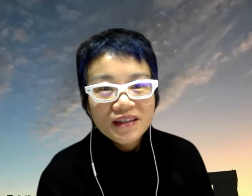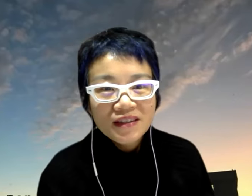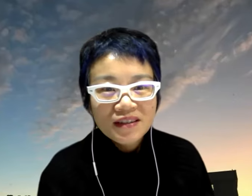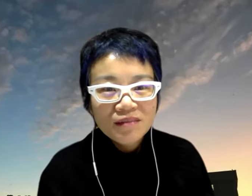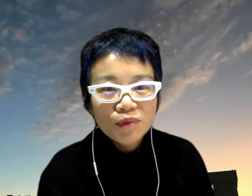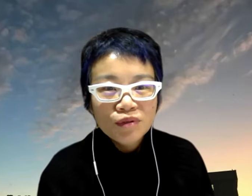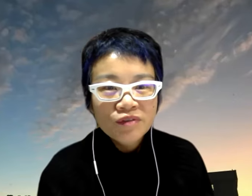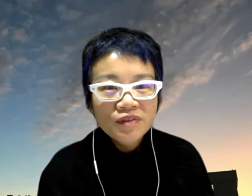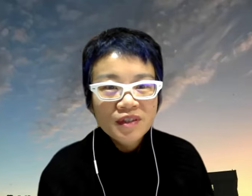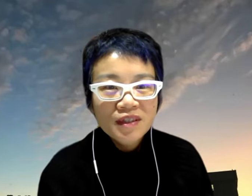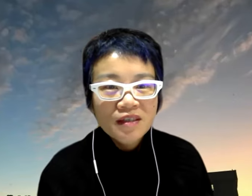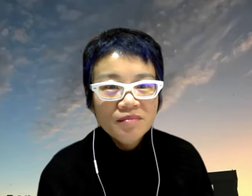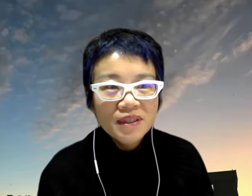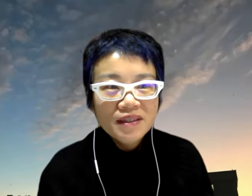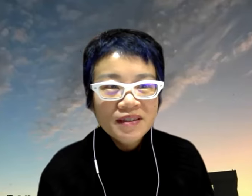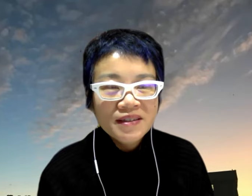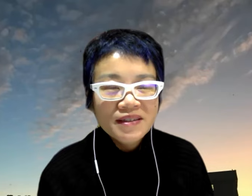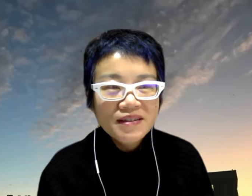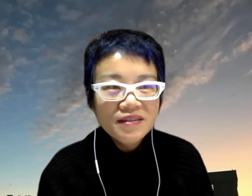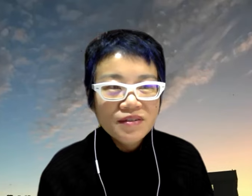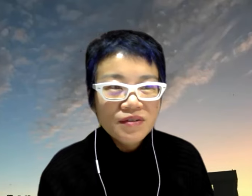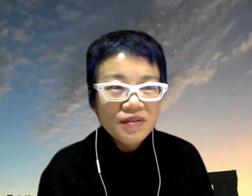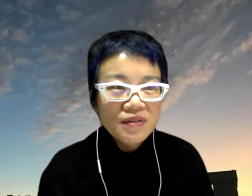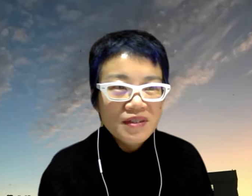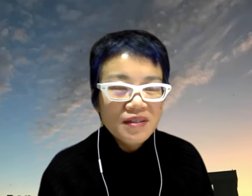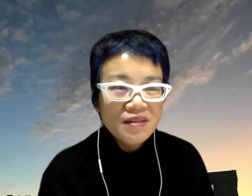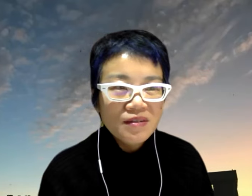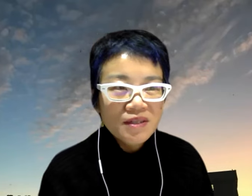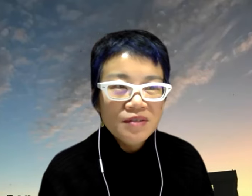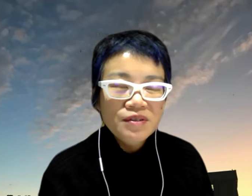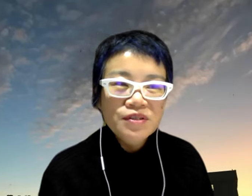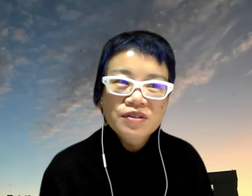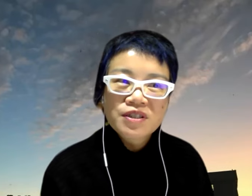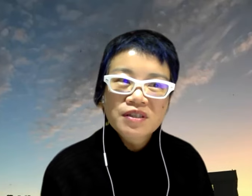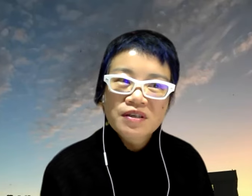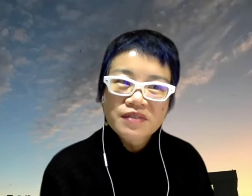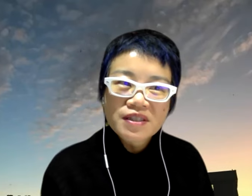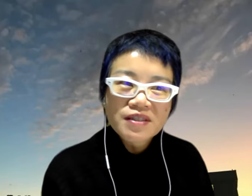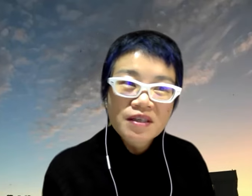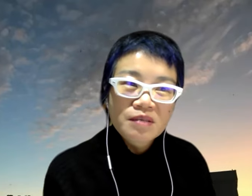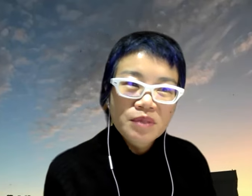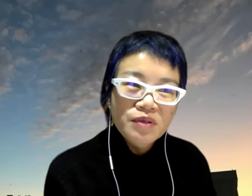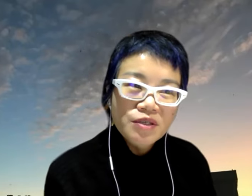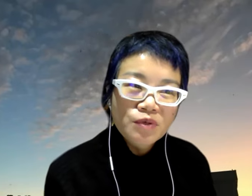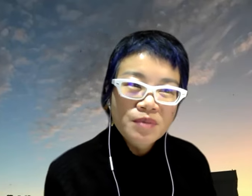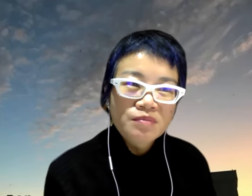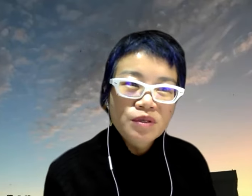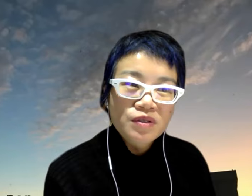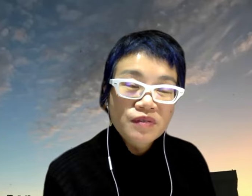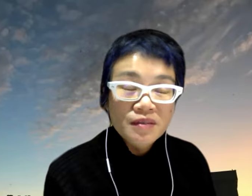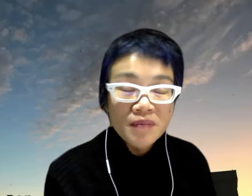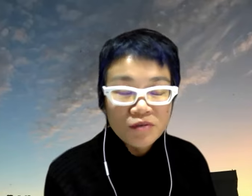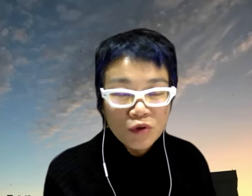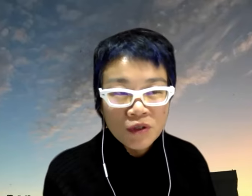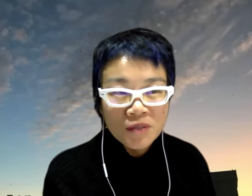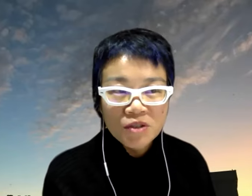derived move, because in the research, a lot of these middle-aged women, most